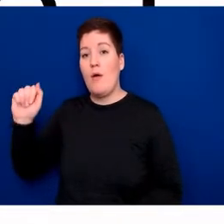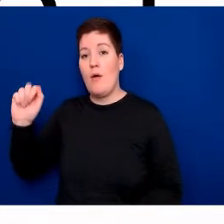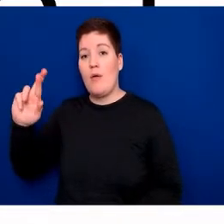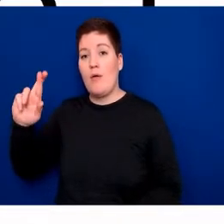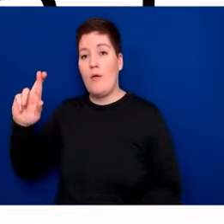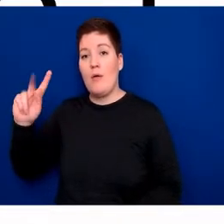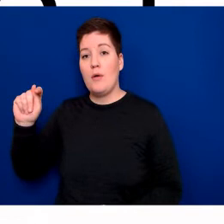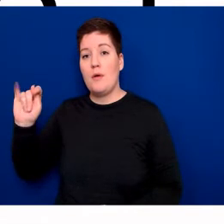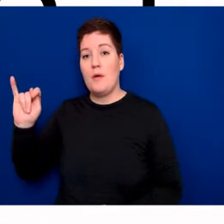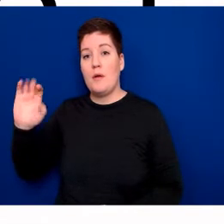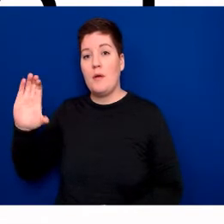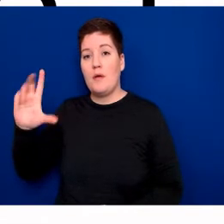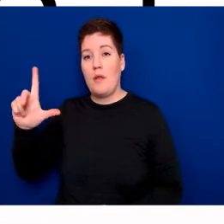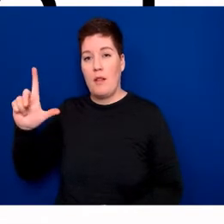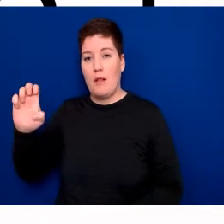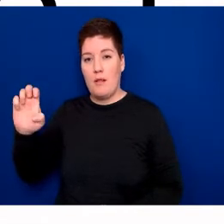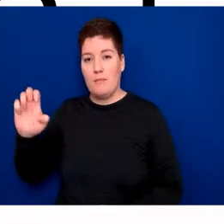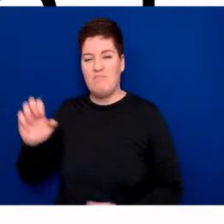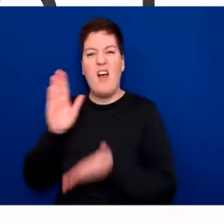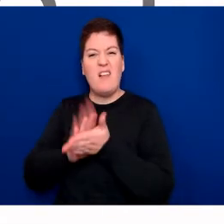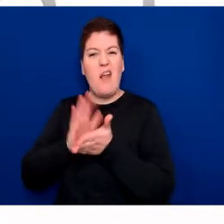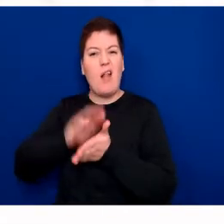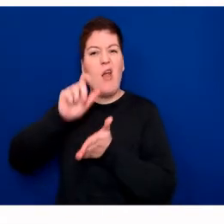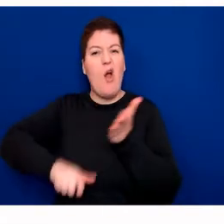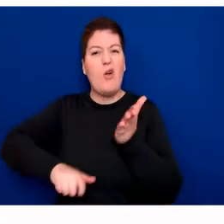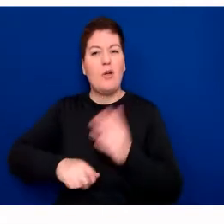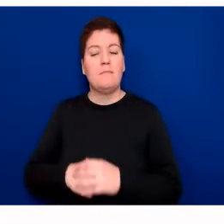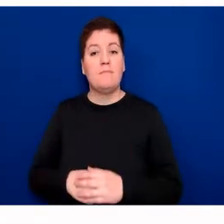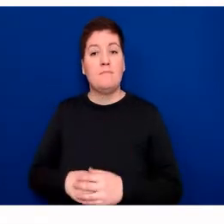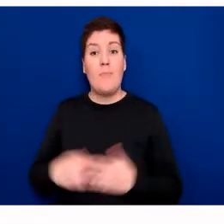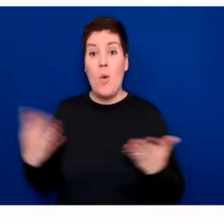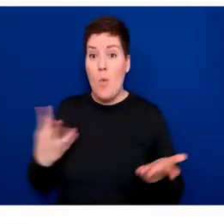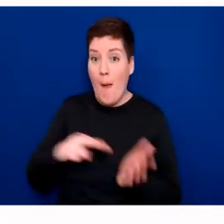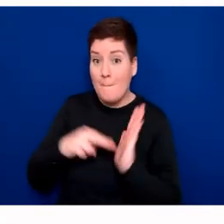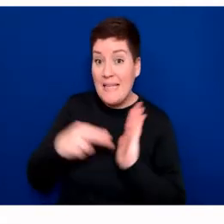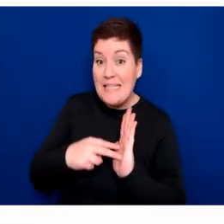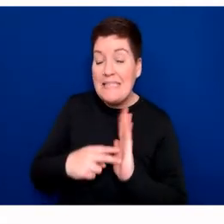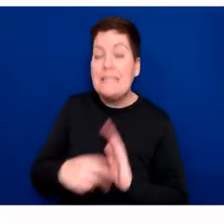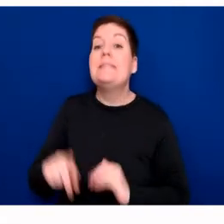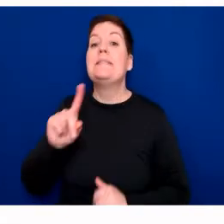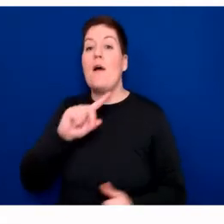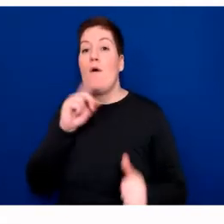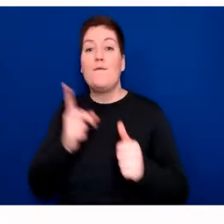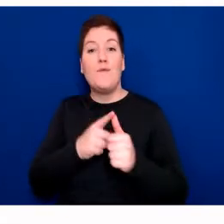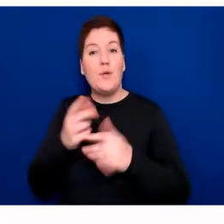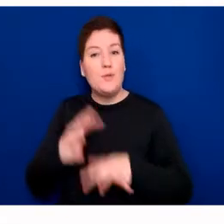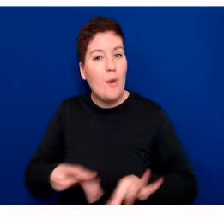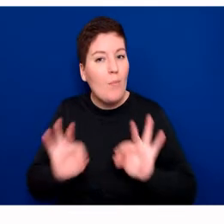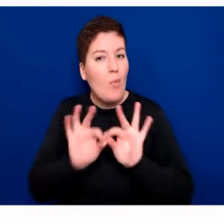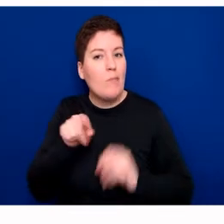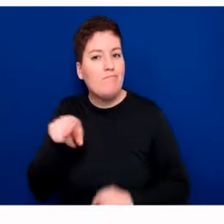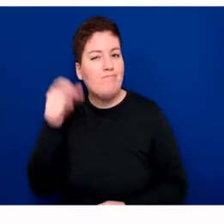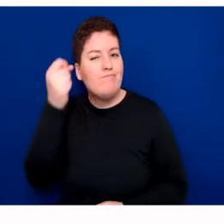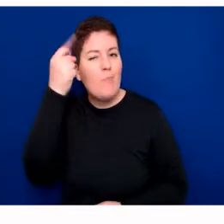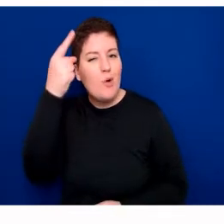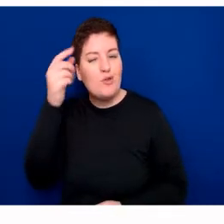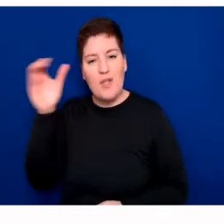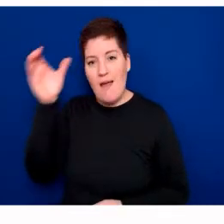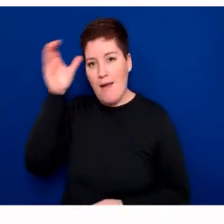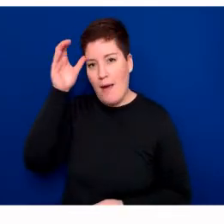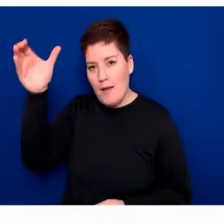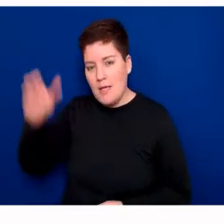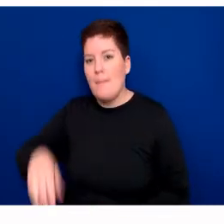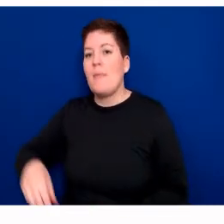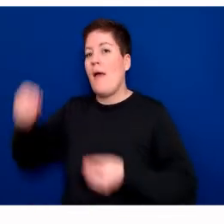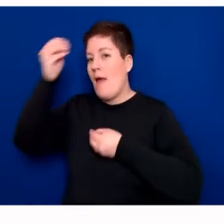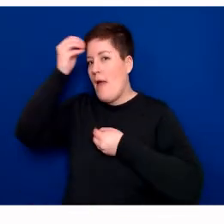what exactly is a scholarly article? To answer that question, let's have a look at the information cycle. The information